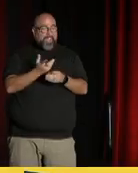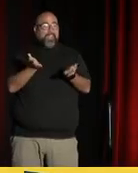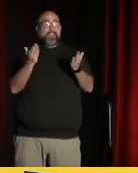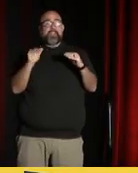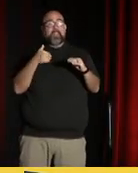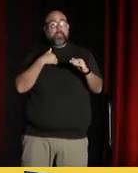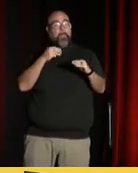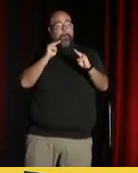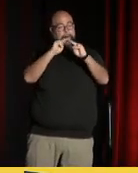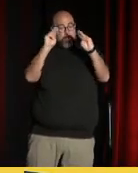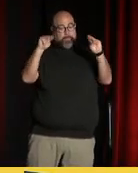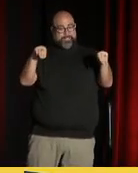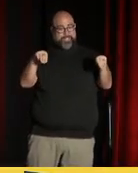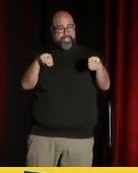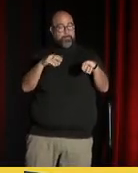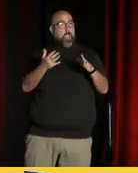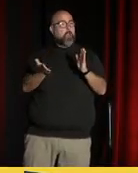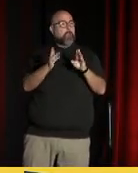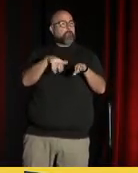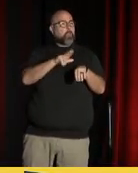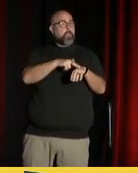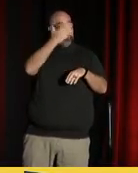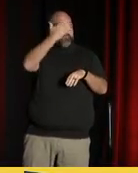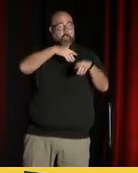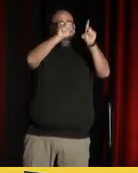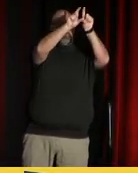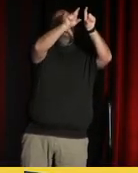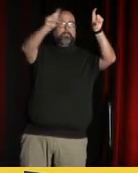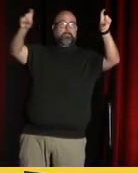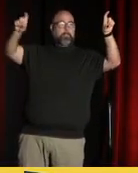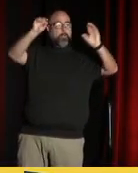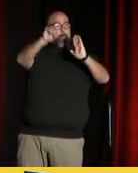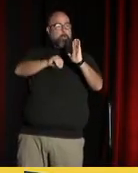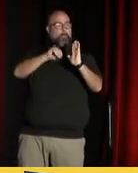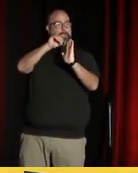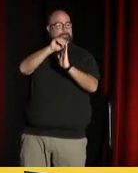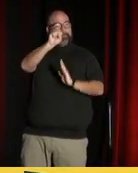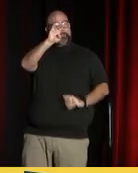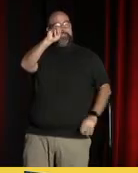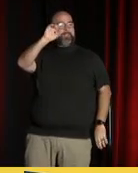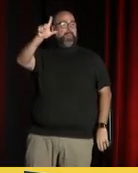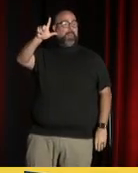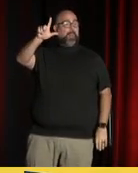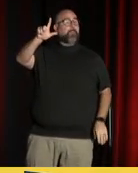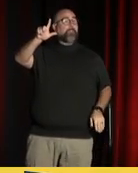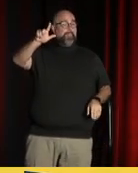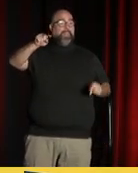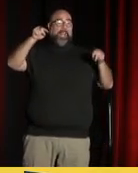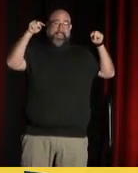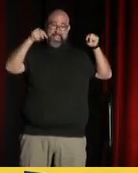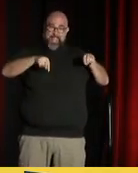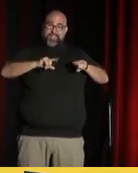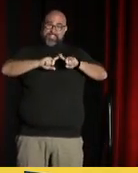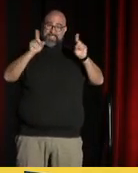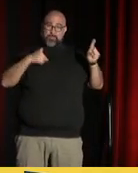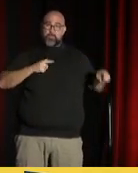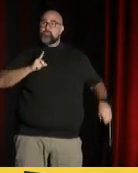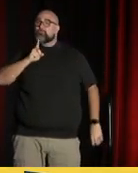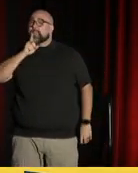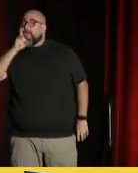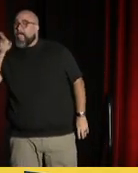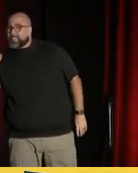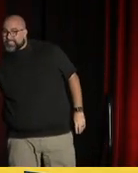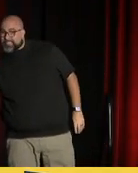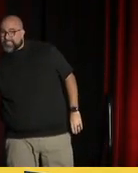the museum, and then of course the front page is the Orlando Sentinel. This is the difference between